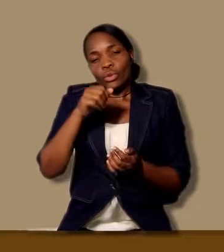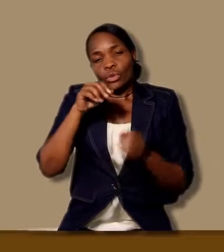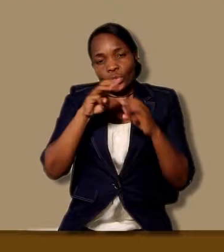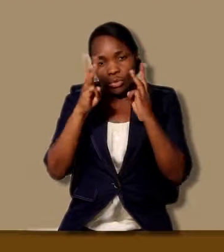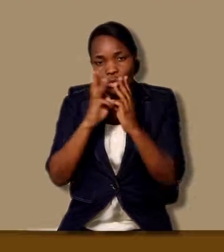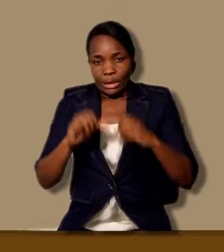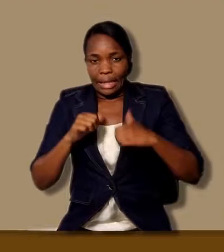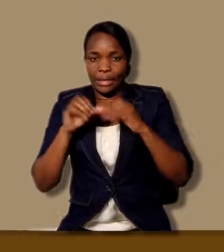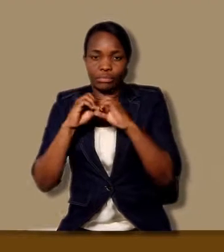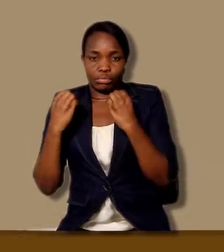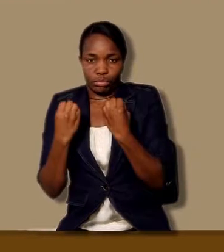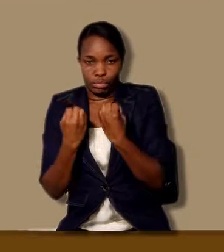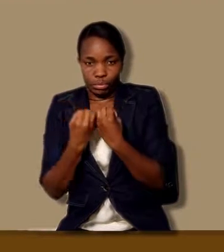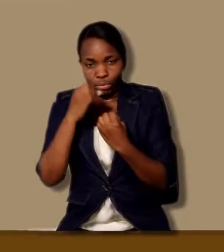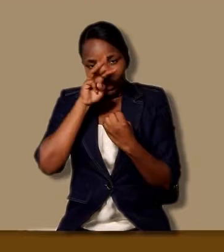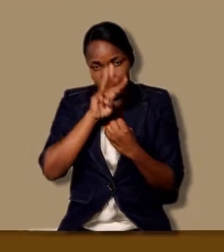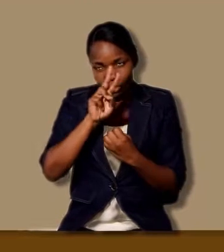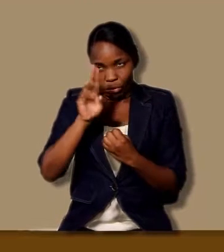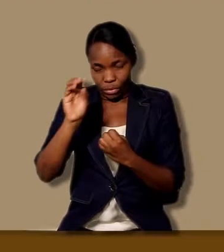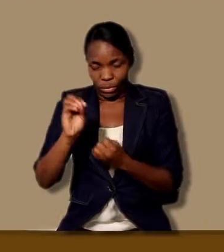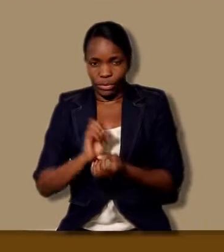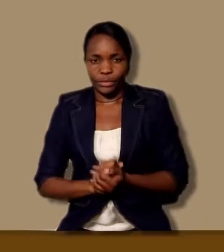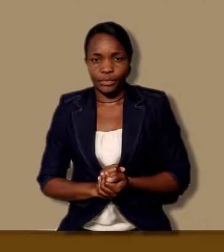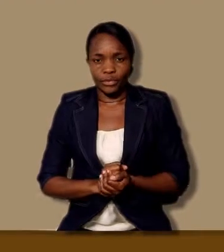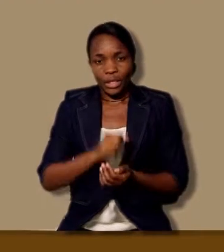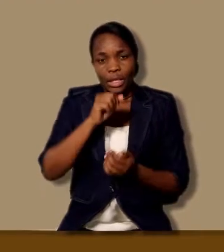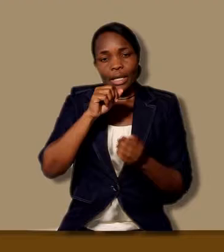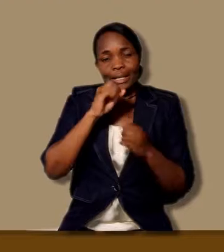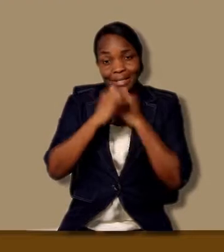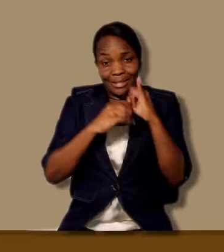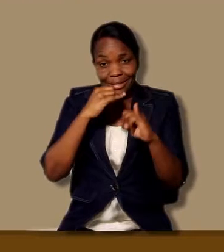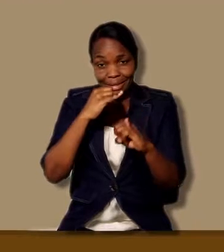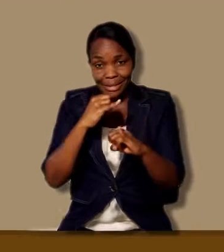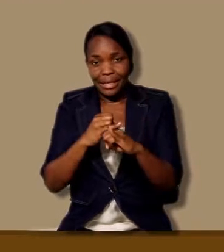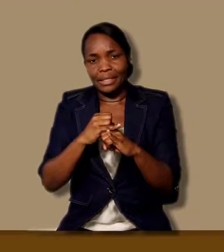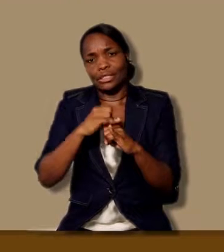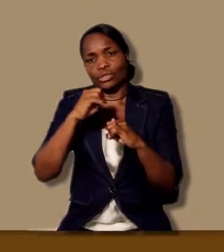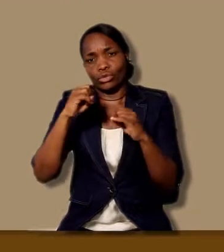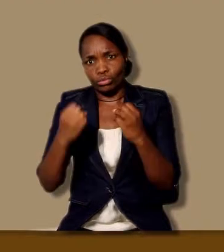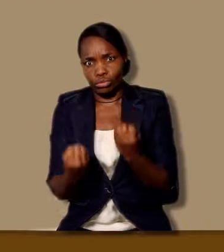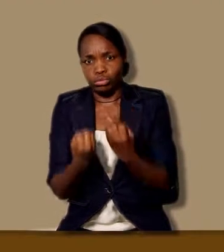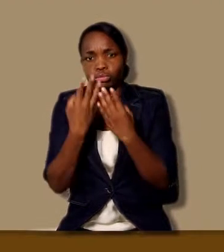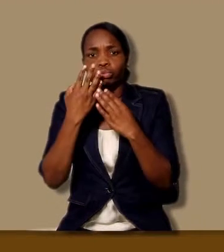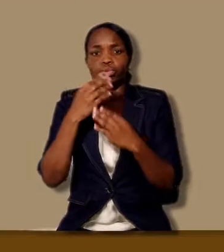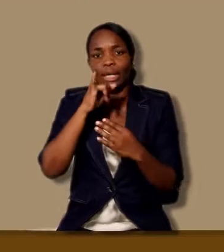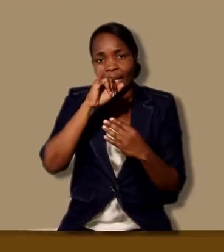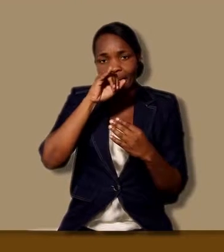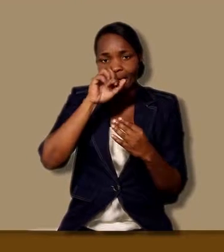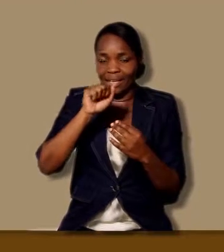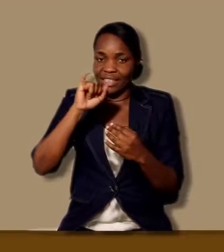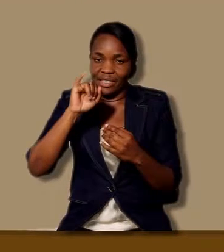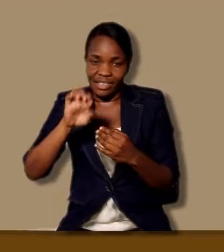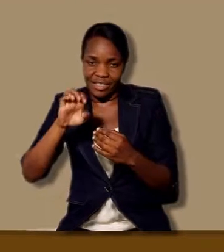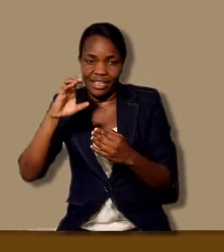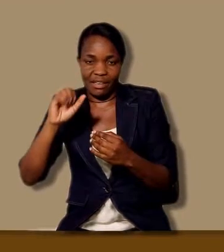the World Health Organization, WHO, the International Atomic Energy Authority,